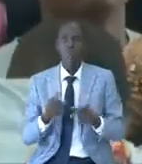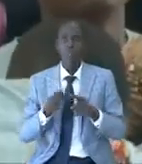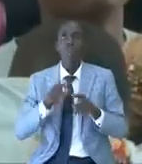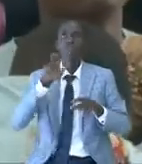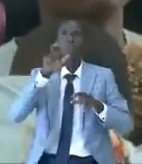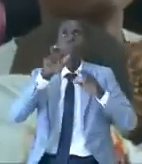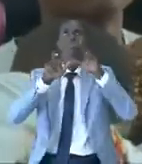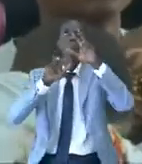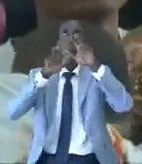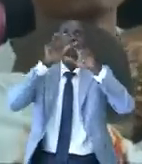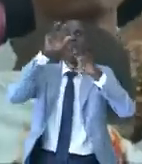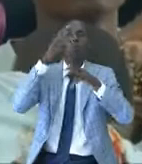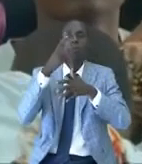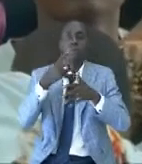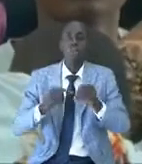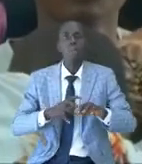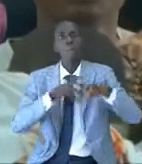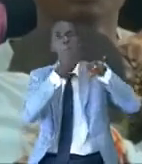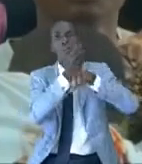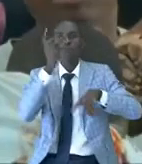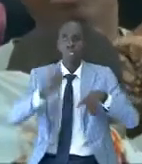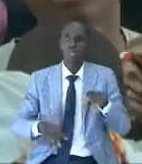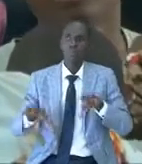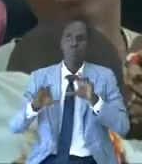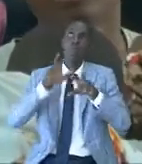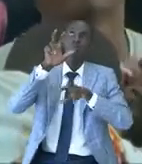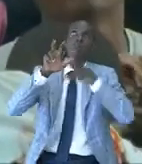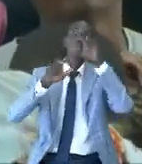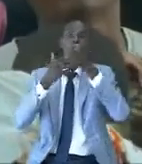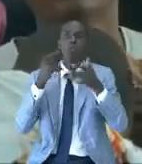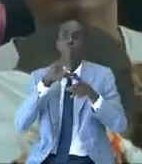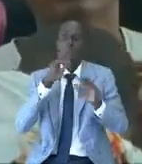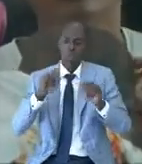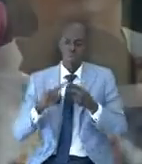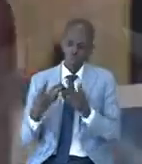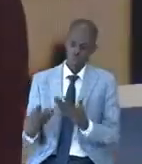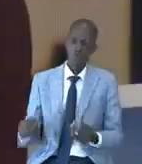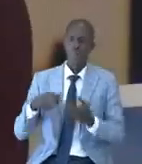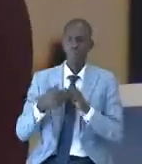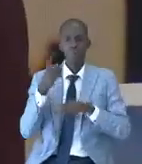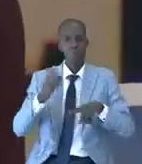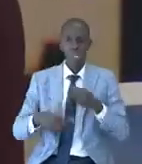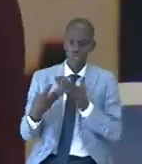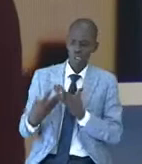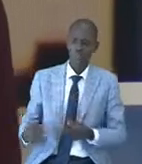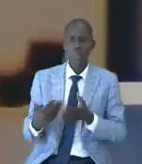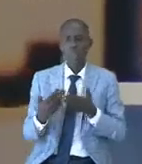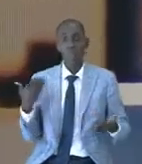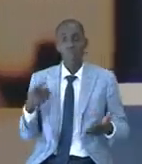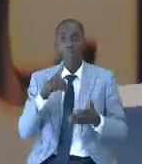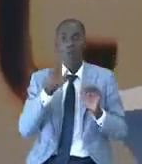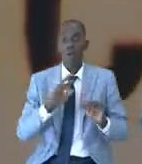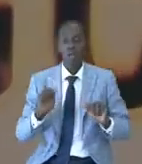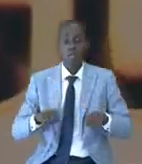couldn't climb before. You are able to solve the problems you are not able to solve before. You are able to see the open